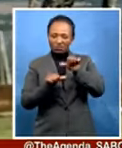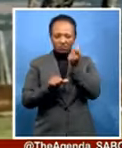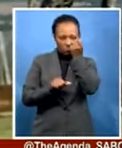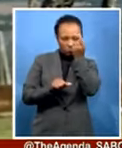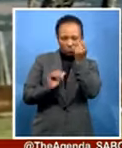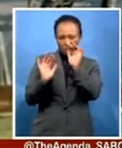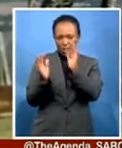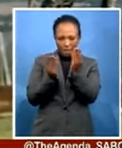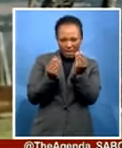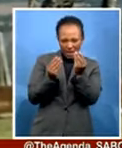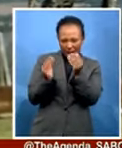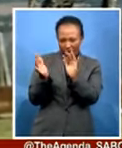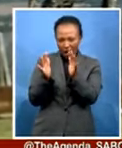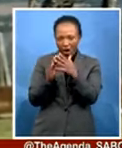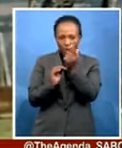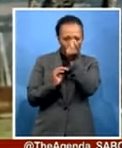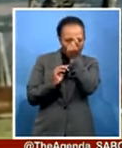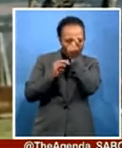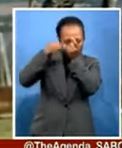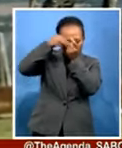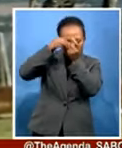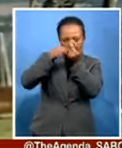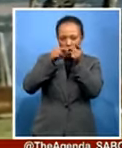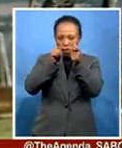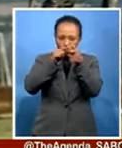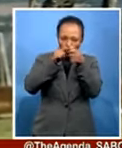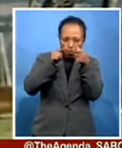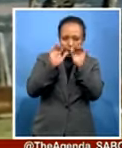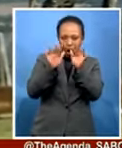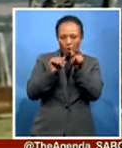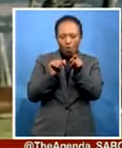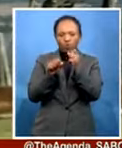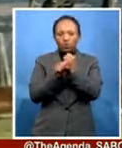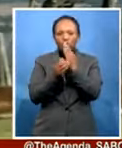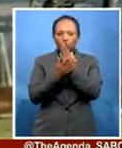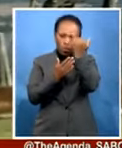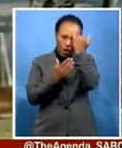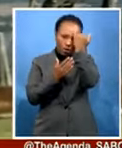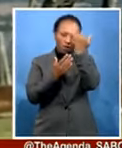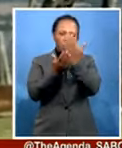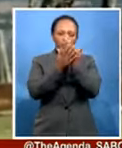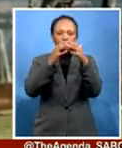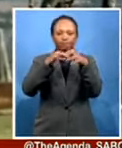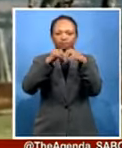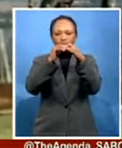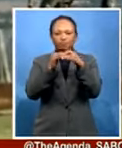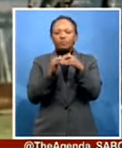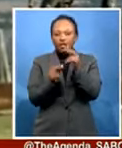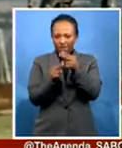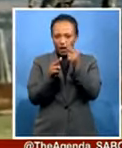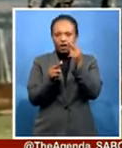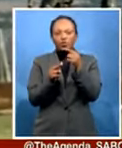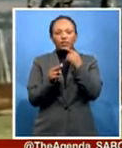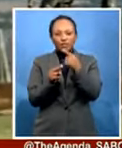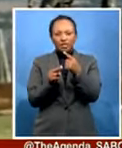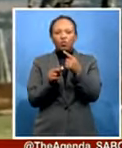we can then further develop the idea and get to the point eventually where we can say, okay, we can put radioactive material into the horn